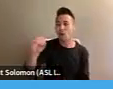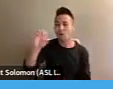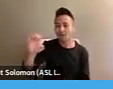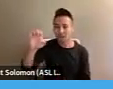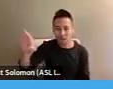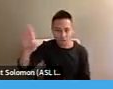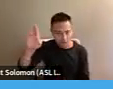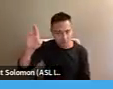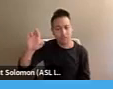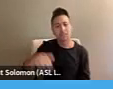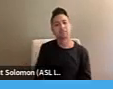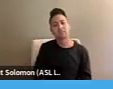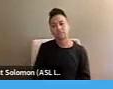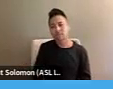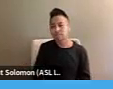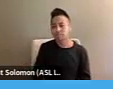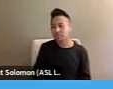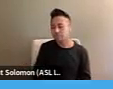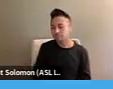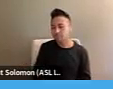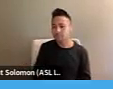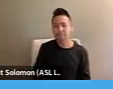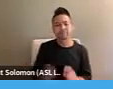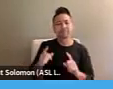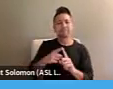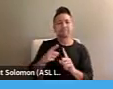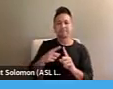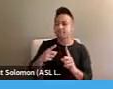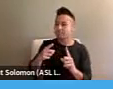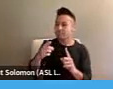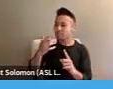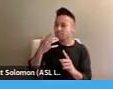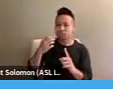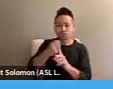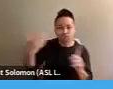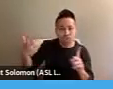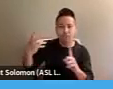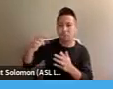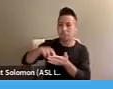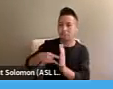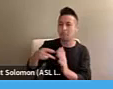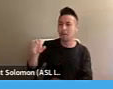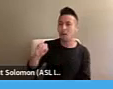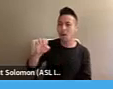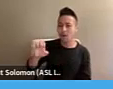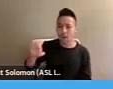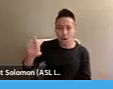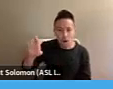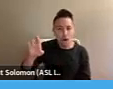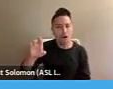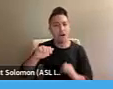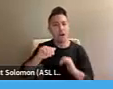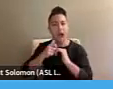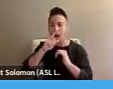get started simply just describing what OER is and how it can help you as